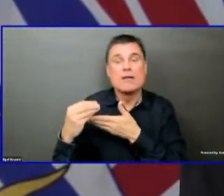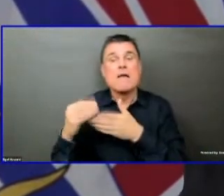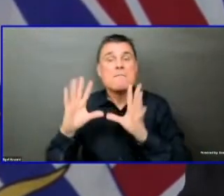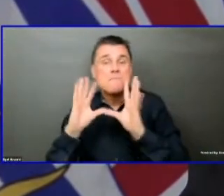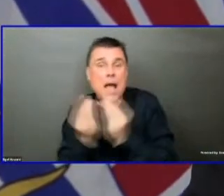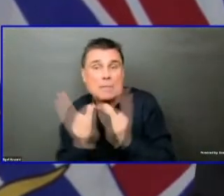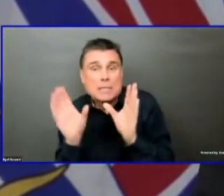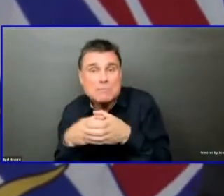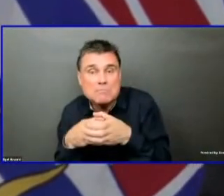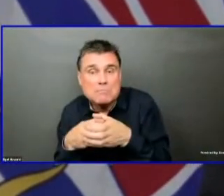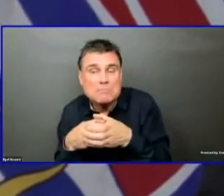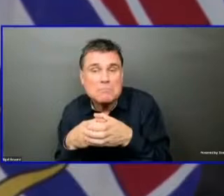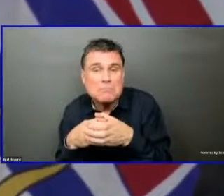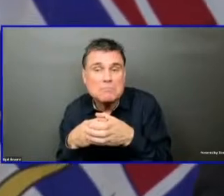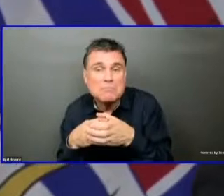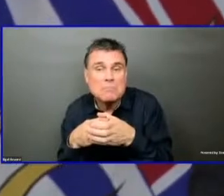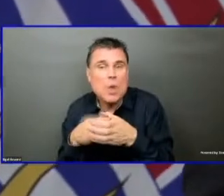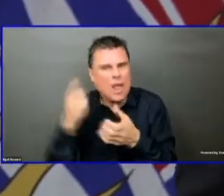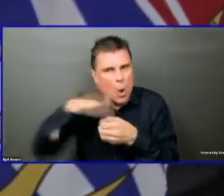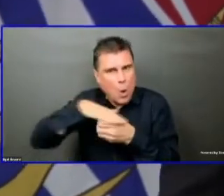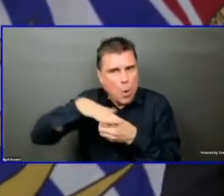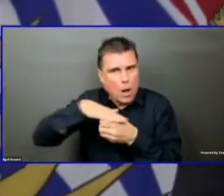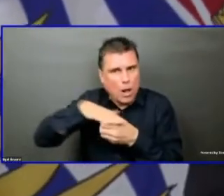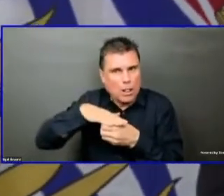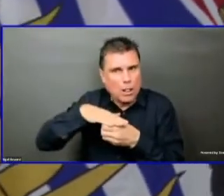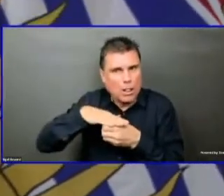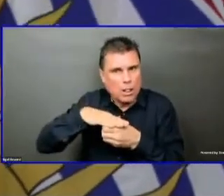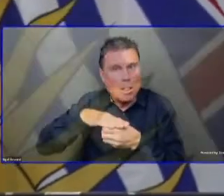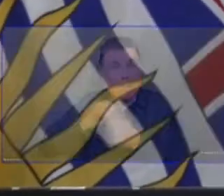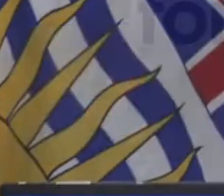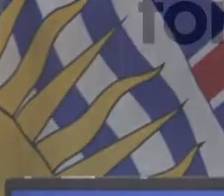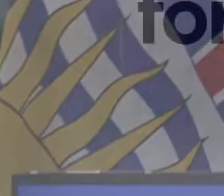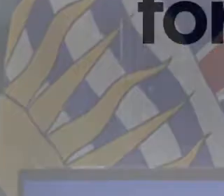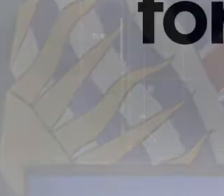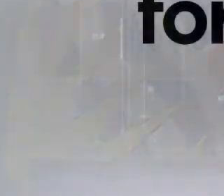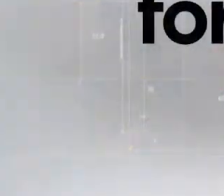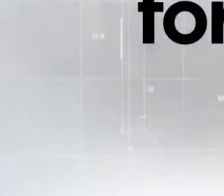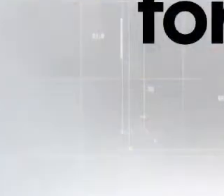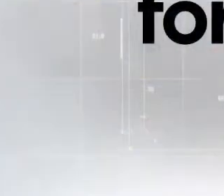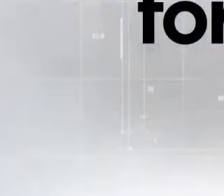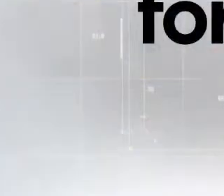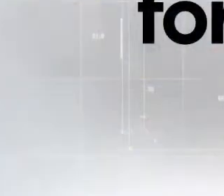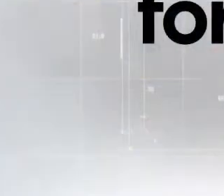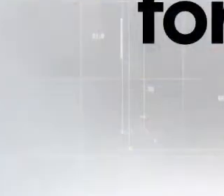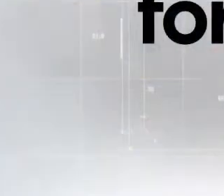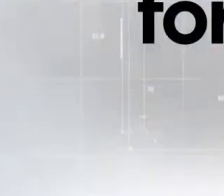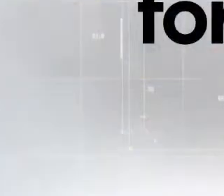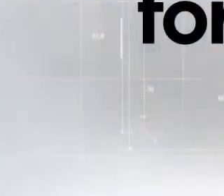have this morning. Thank you all for joining us. In Vancouver, where Dr. Bonnie